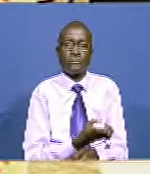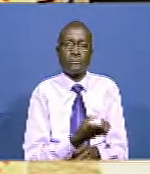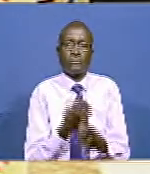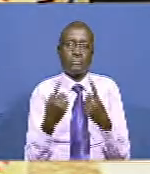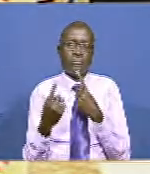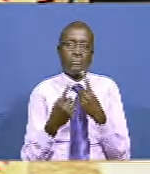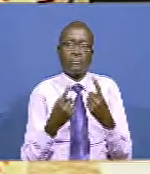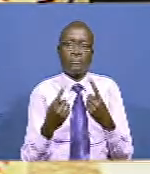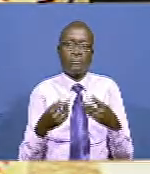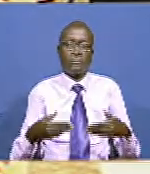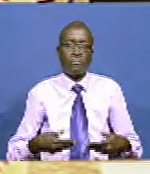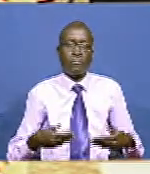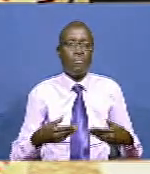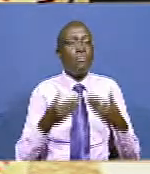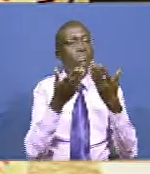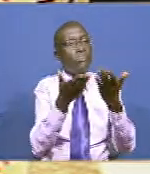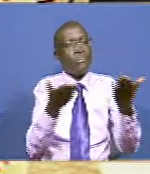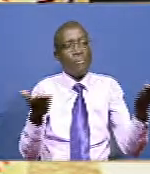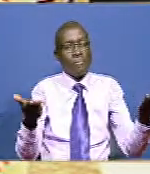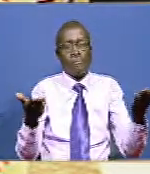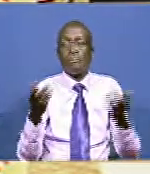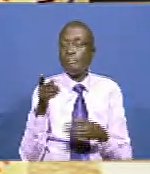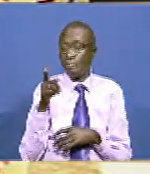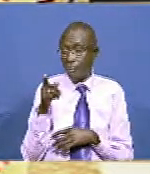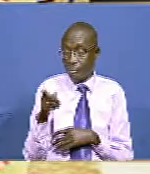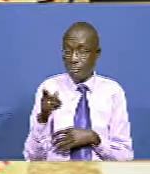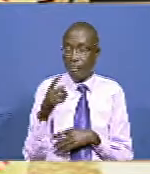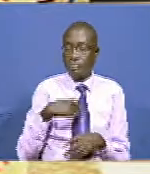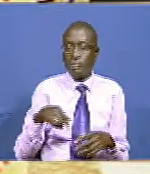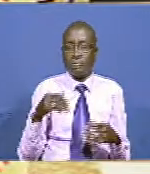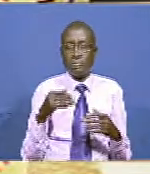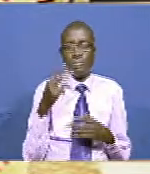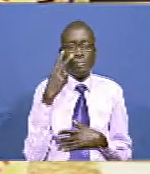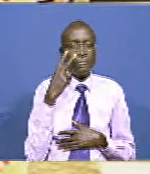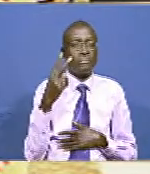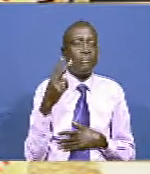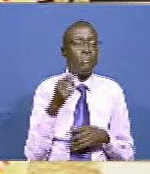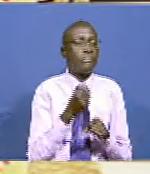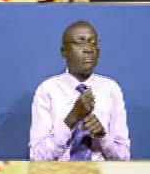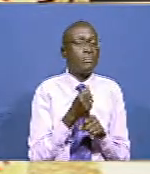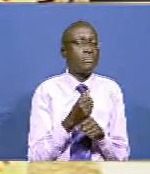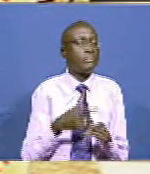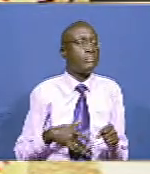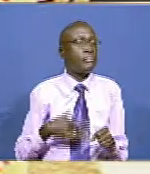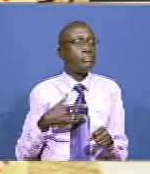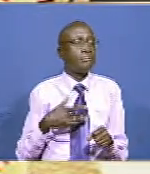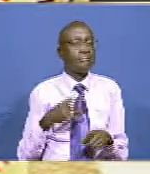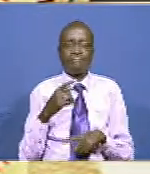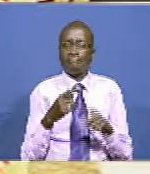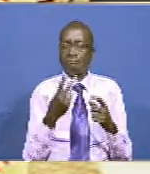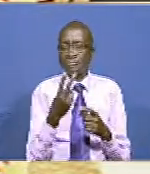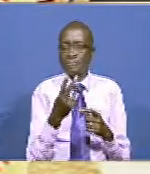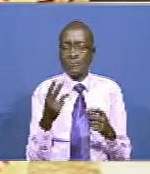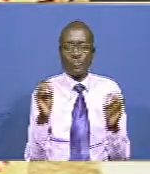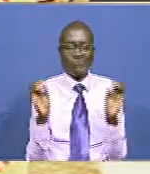young people out there. You know, if you are, because we always have a perception, I'm doing this, but I feel I can't do two things at the same time.